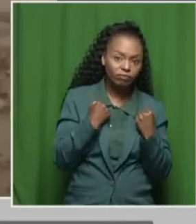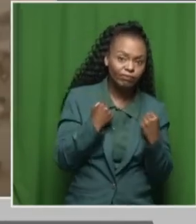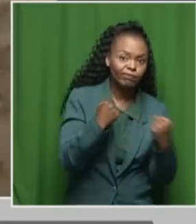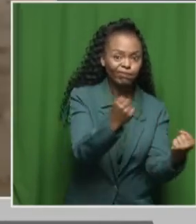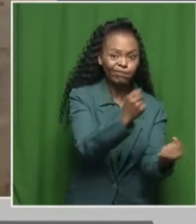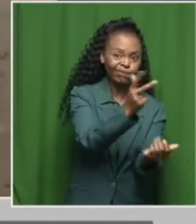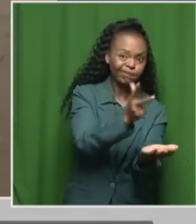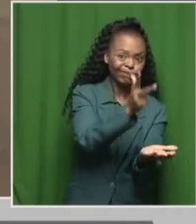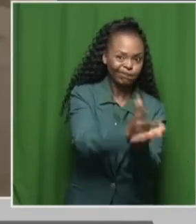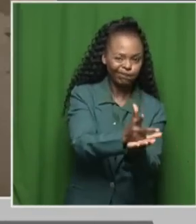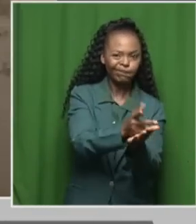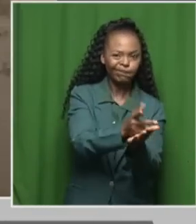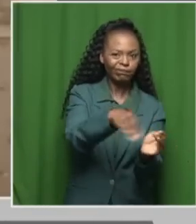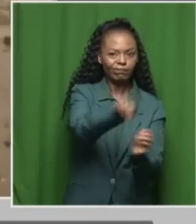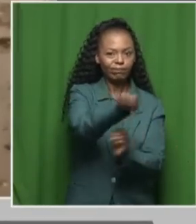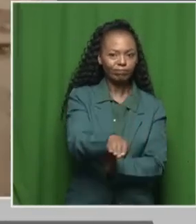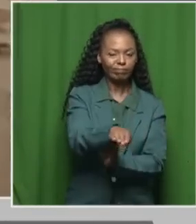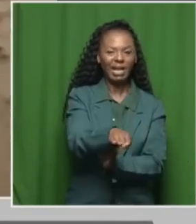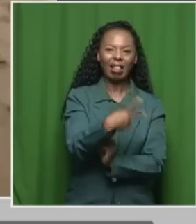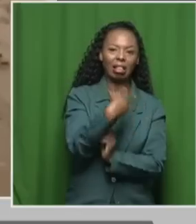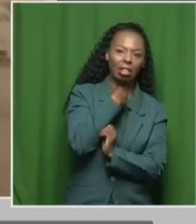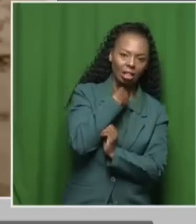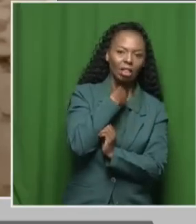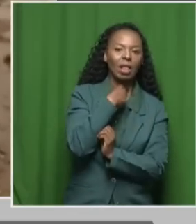are continuing to evacuate people.